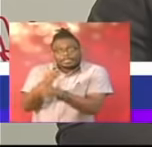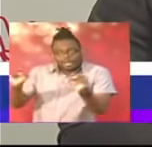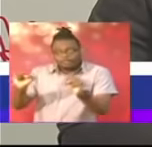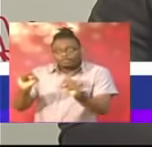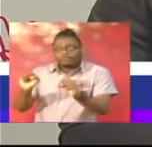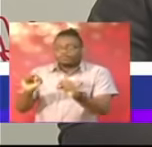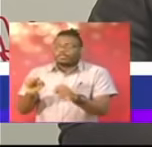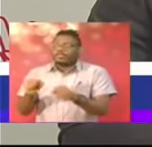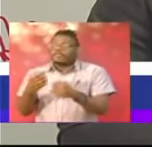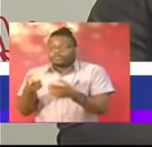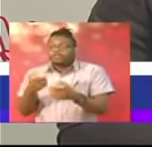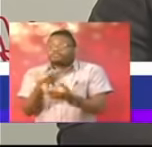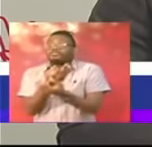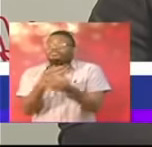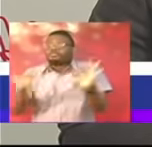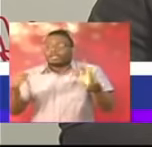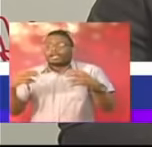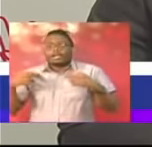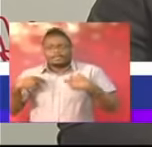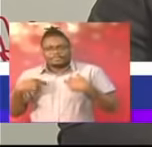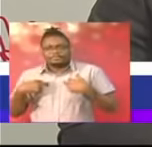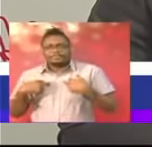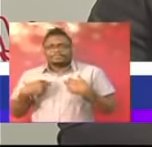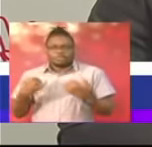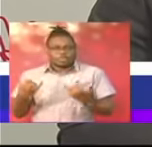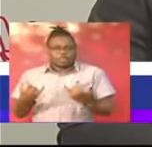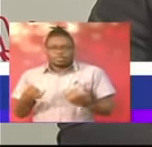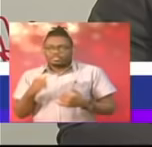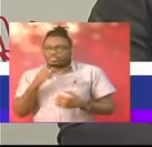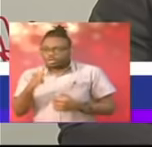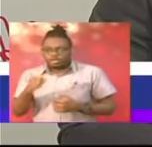and available right now. No appointments necessary.